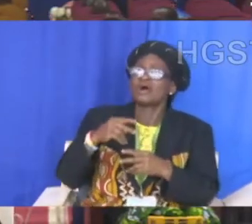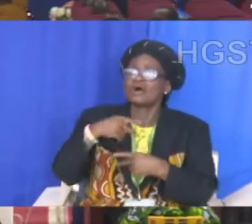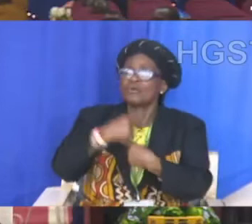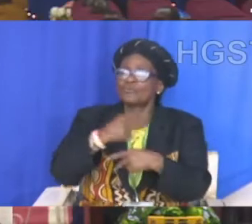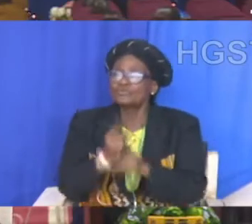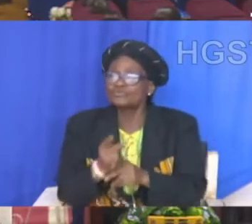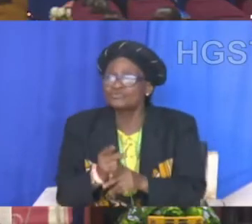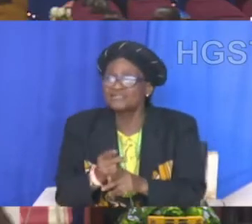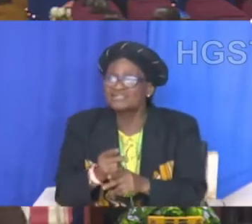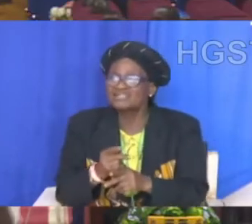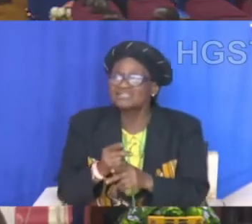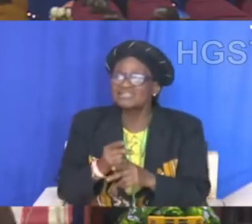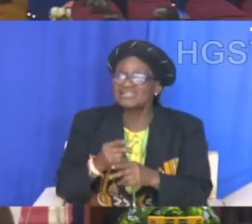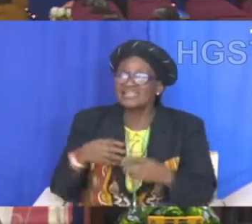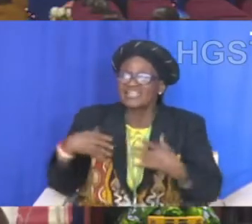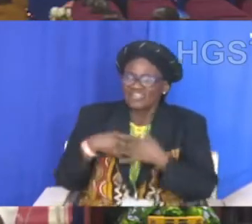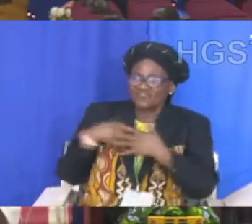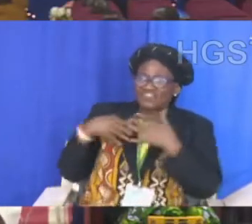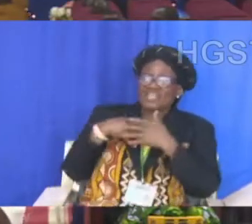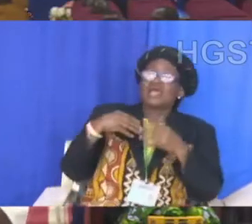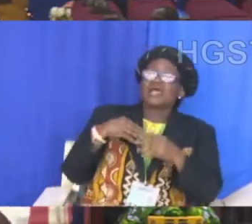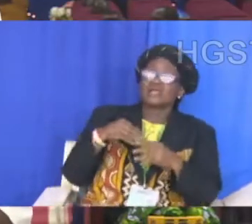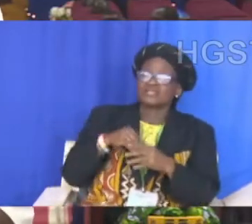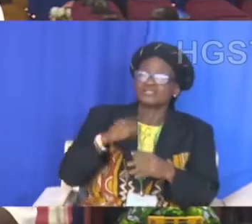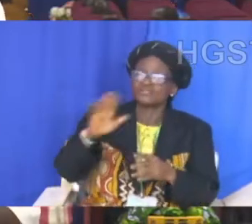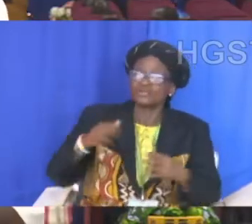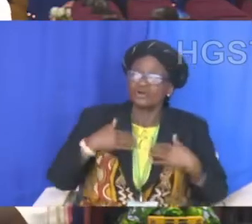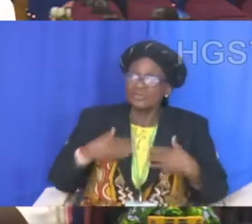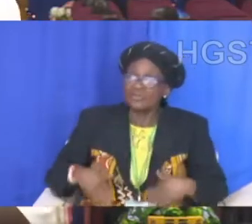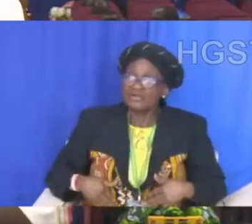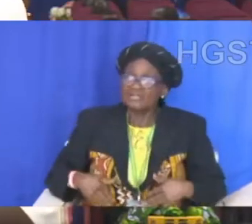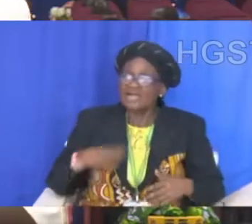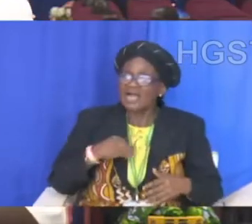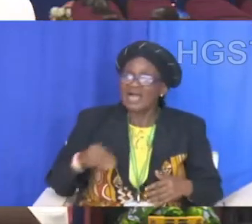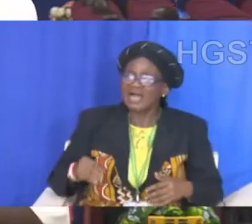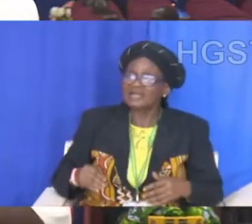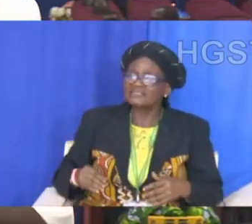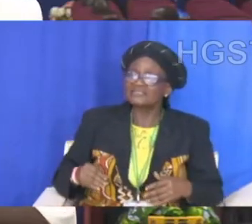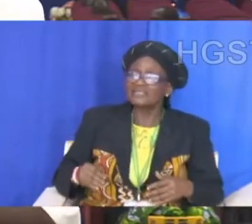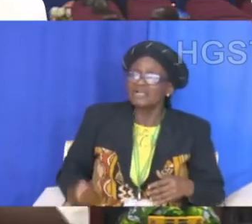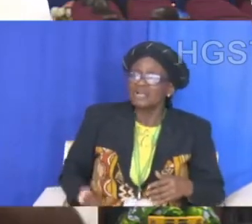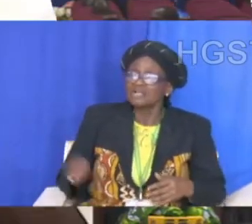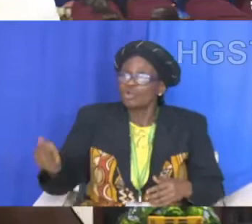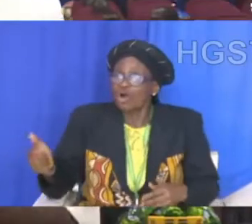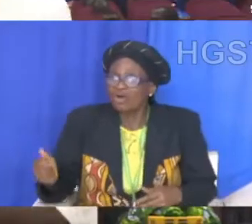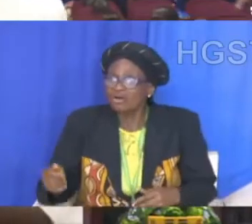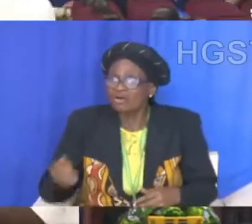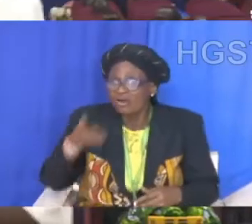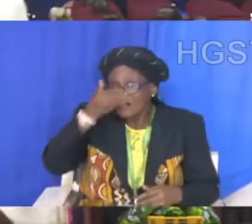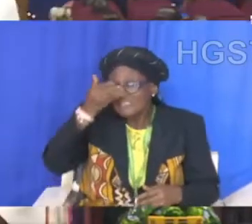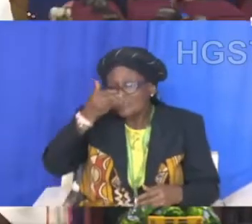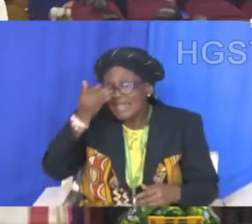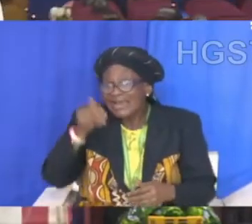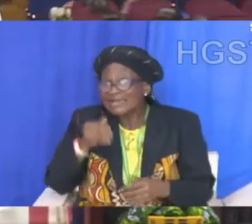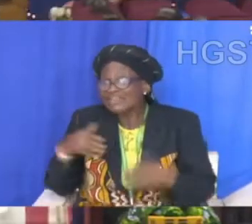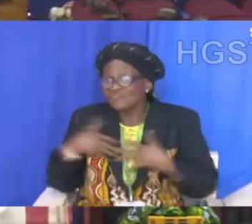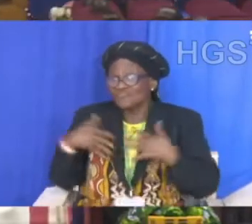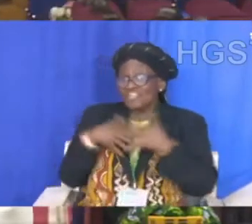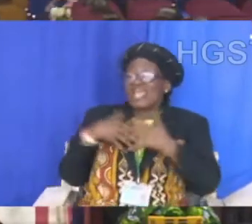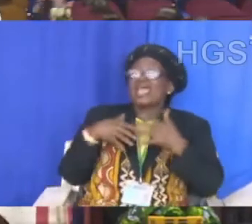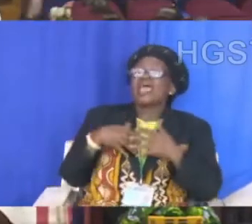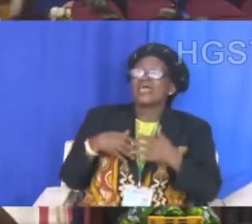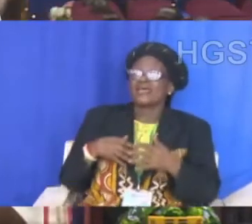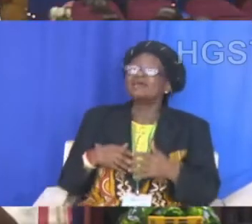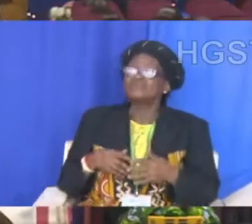body. And the dog smells the fear. Ah, he knows this is somebody I can attack. But the dog is coming, rushing at